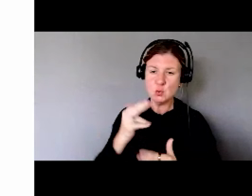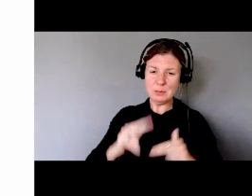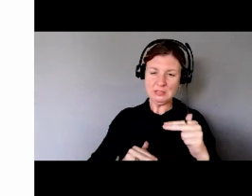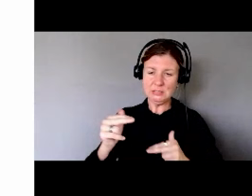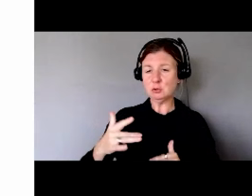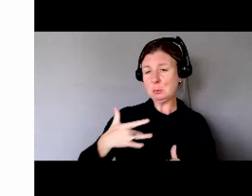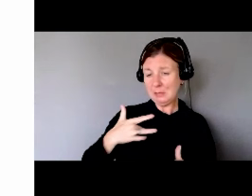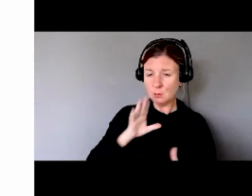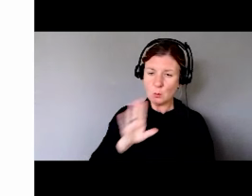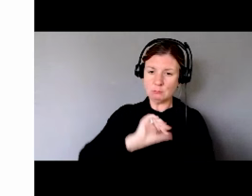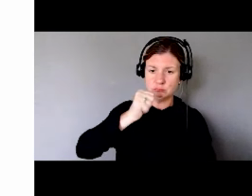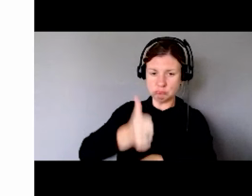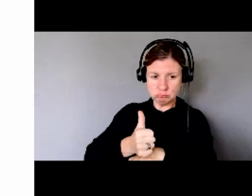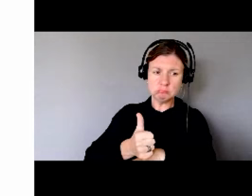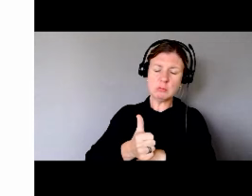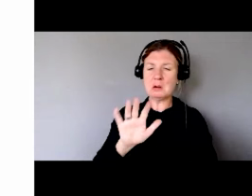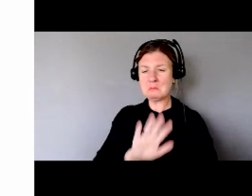mid-2028.